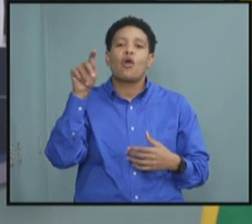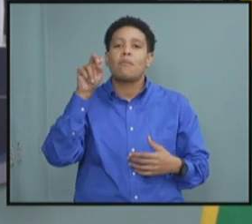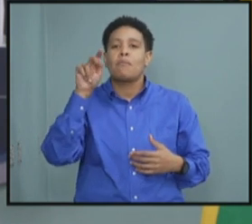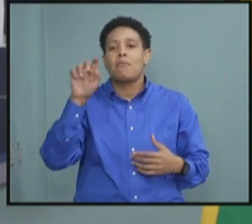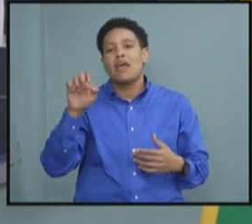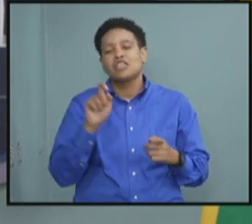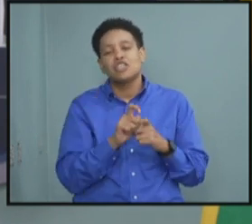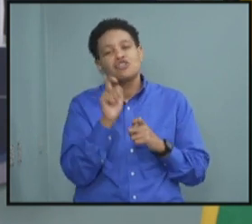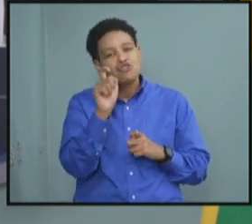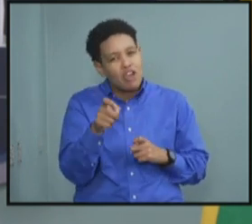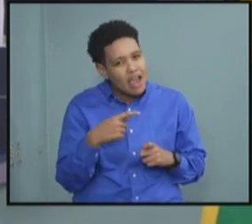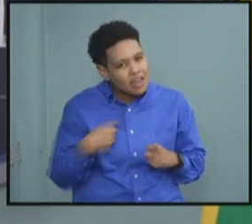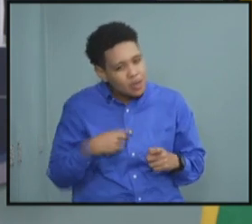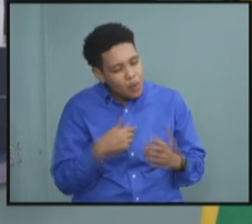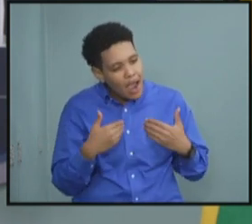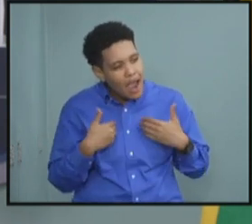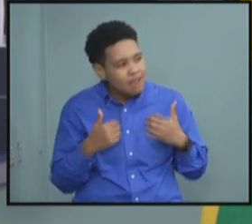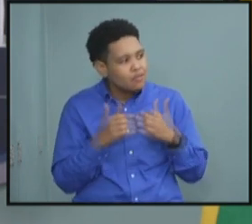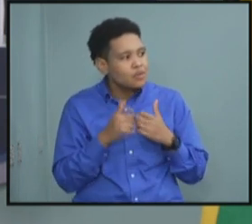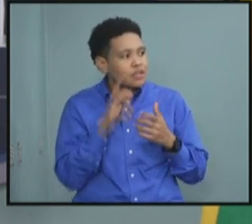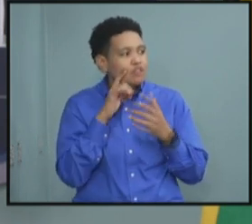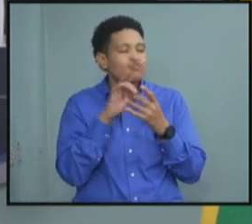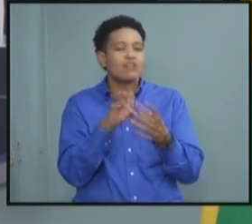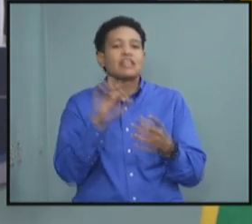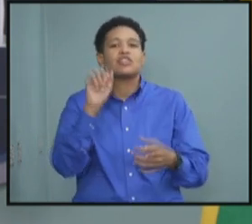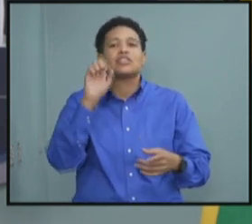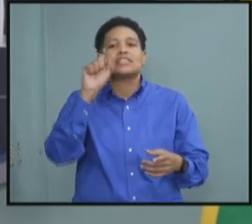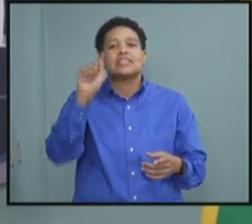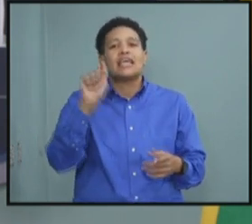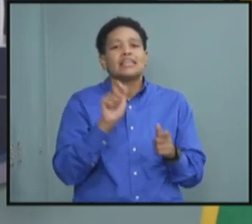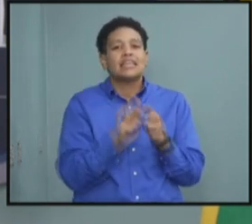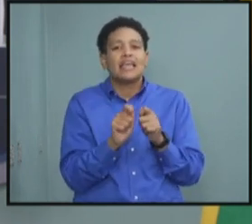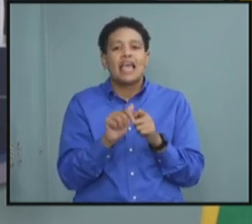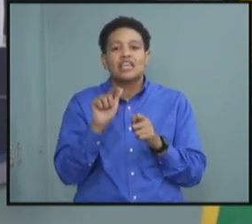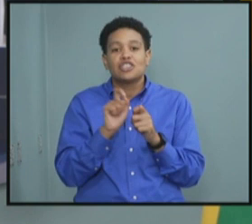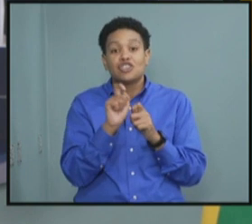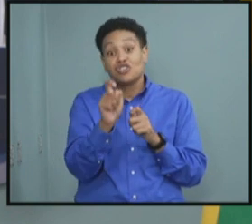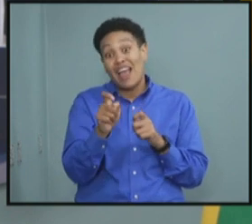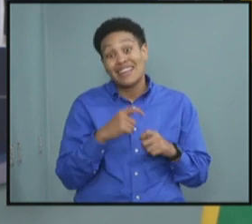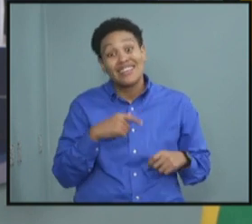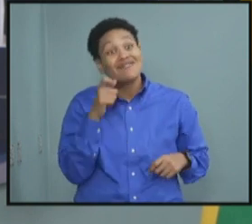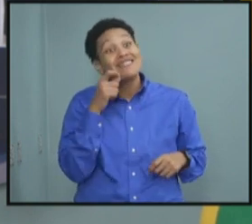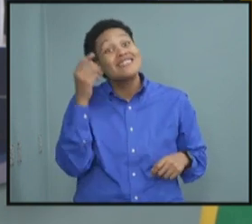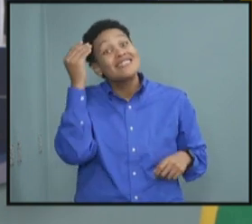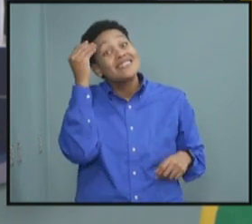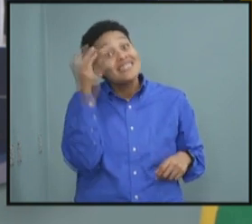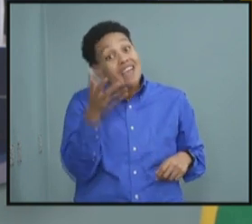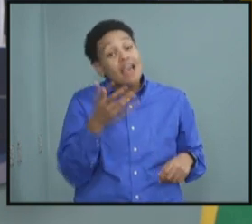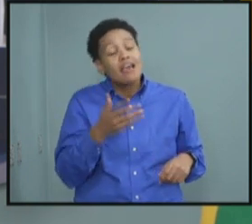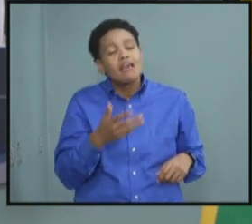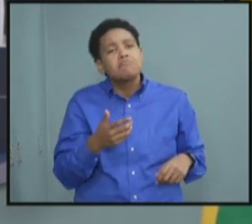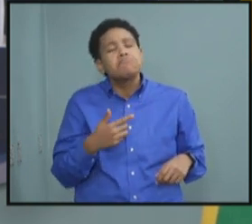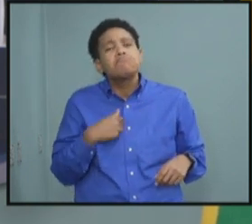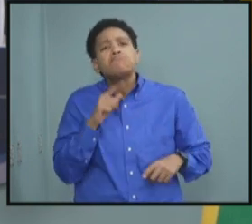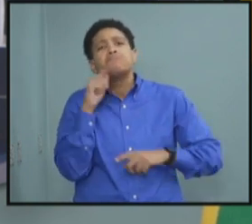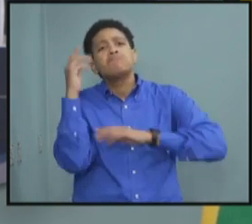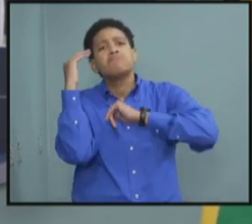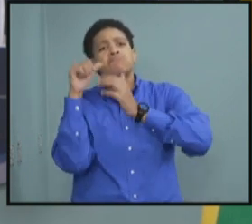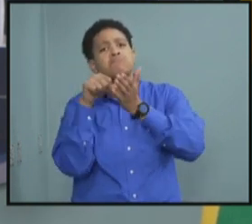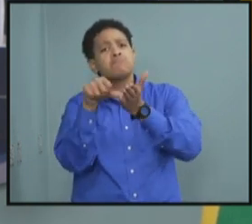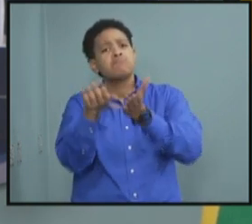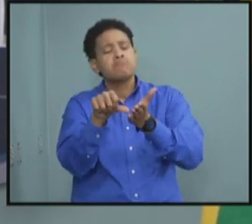and we are also having it with respect to the set cash grants. And as I mentioned, I expect that the